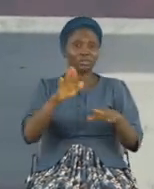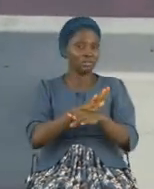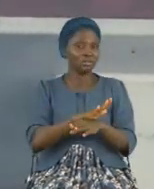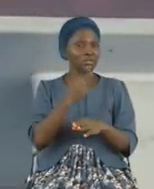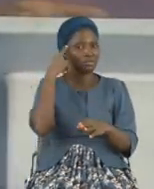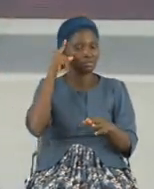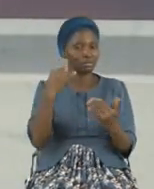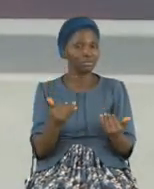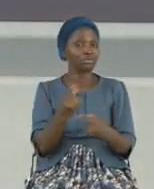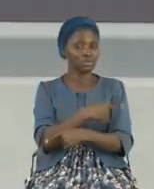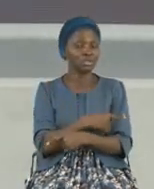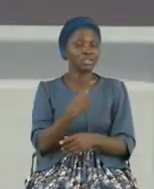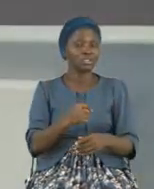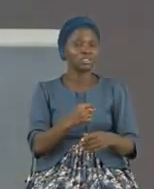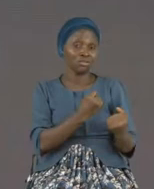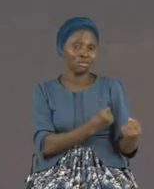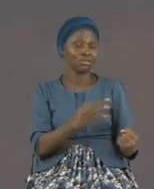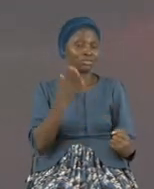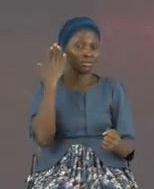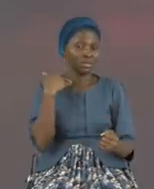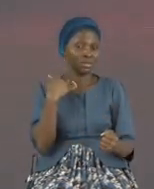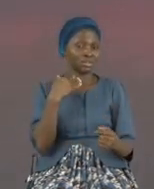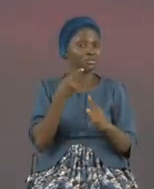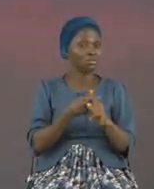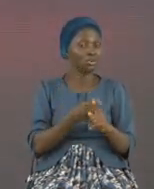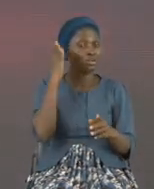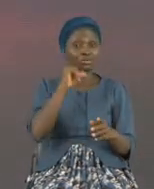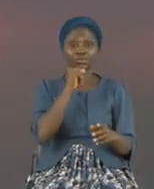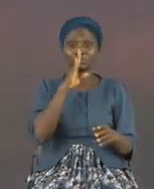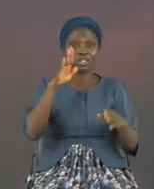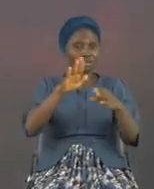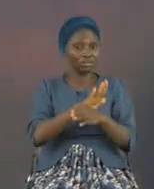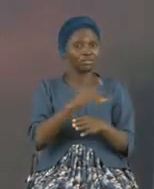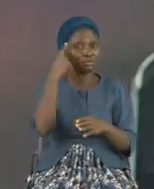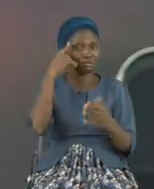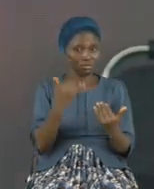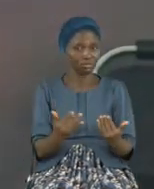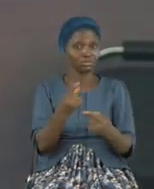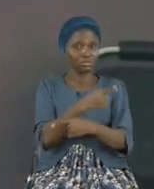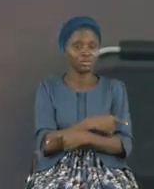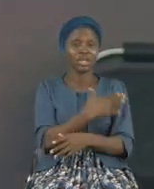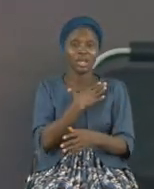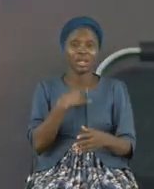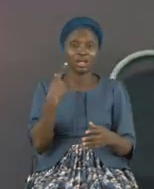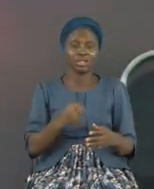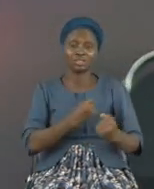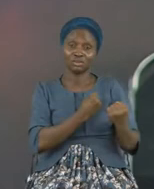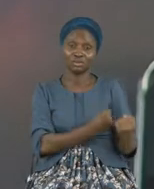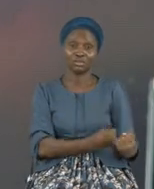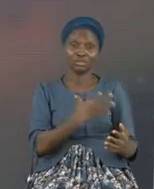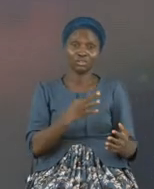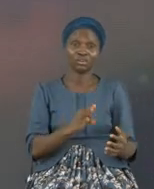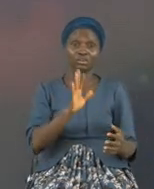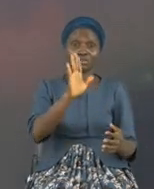of last month will not suffice today. And the courage of your